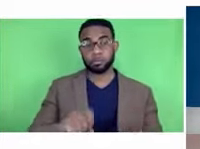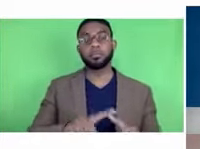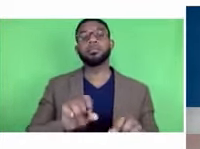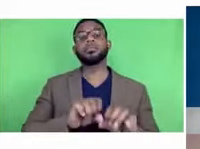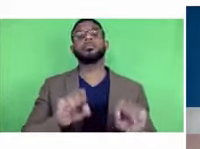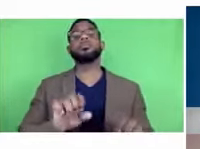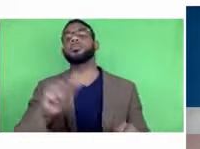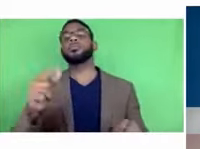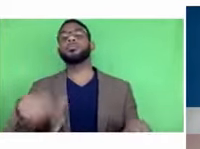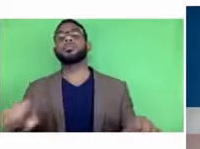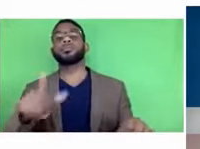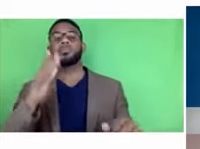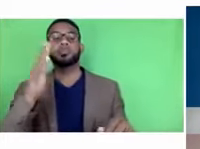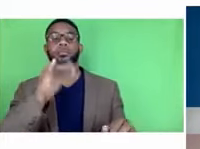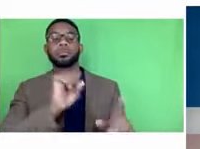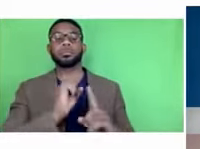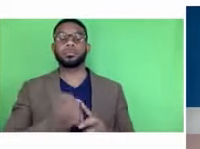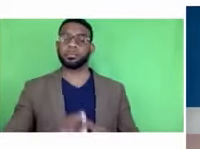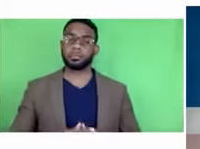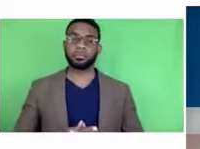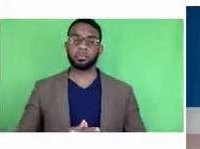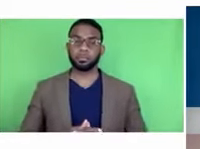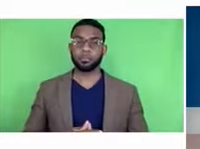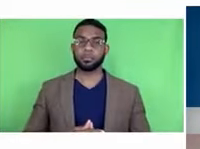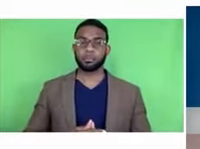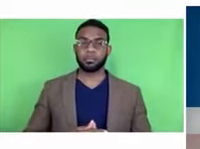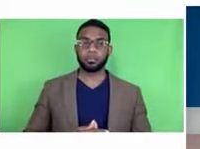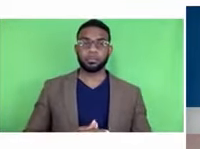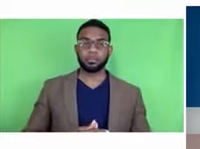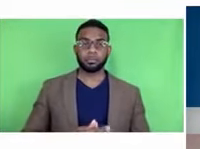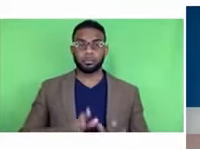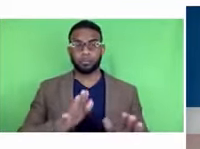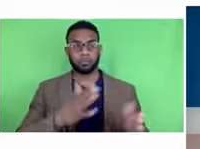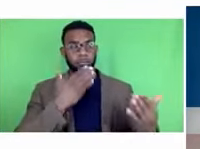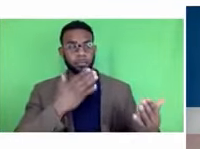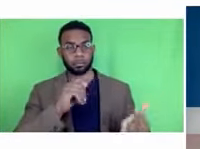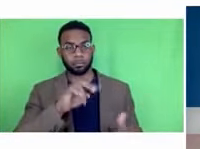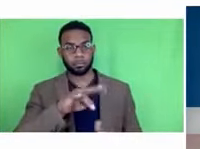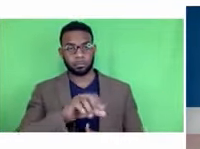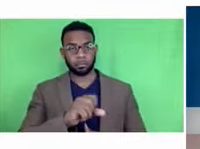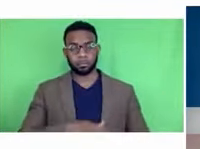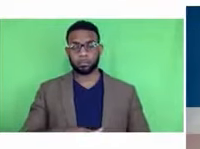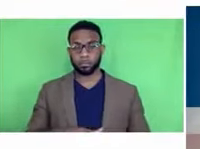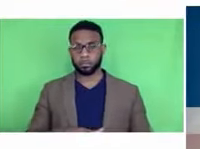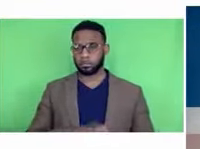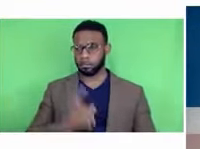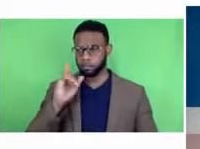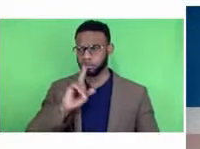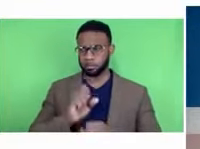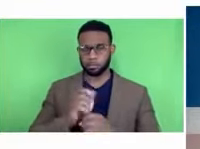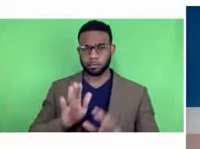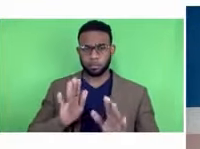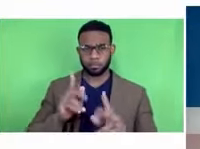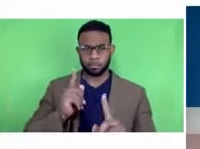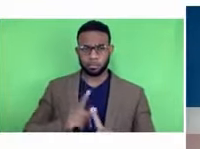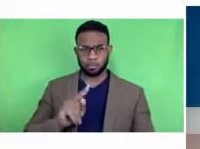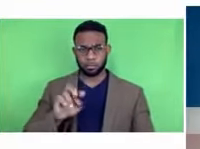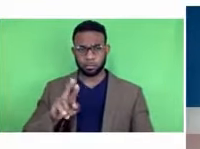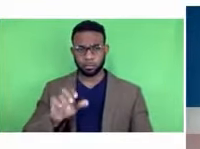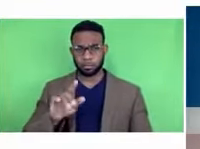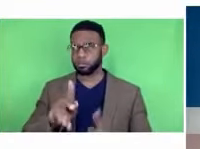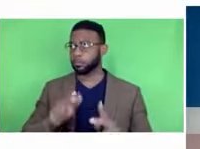others with similar situations. Excellent. Thank you, Travis. I think that's a really great point, Travis, that people